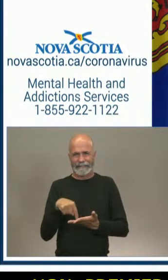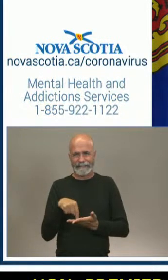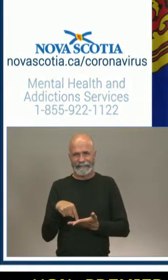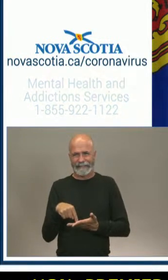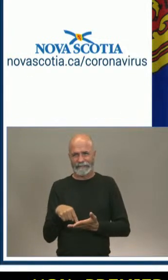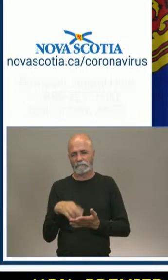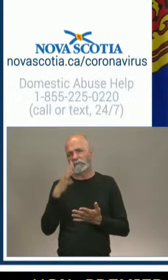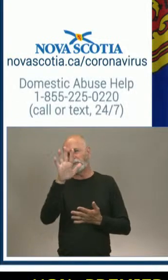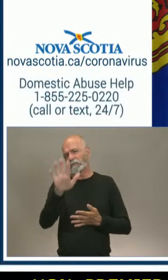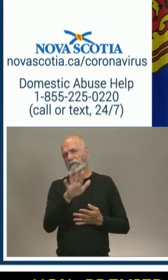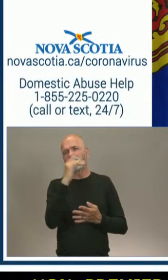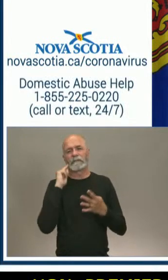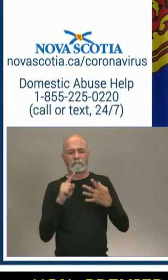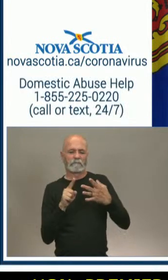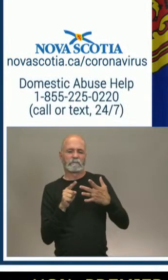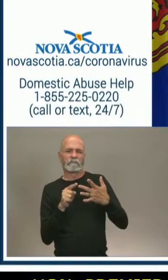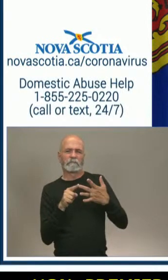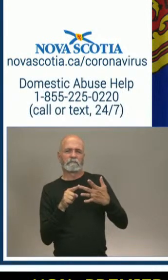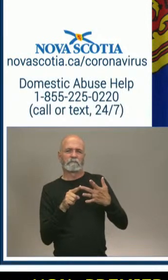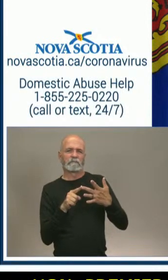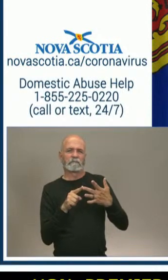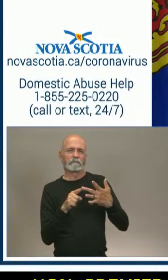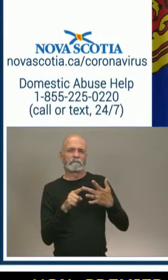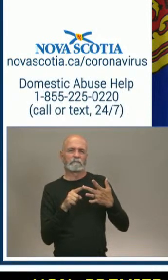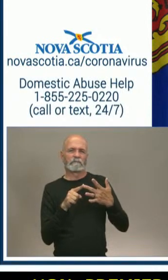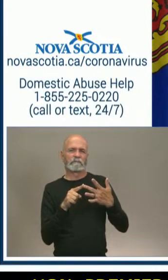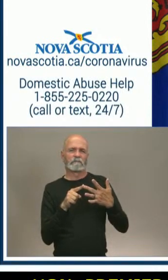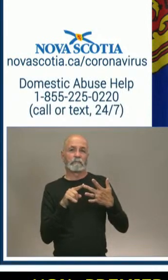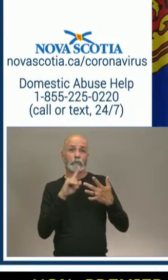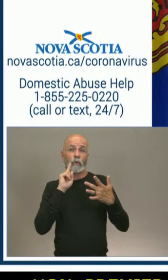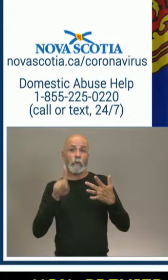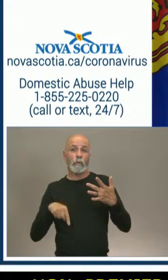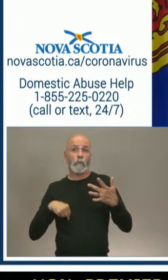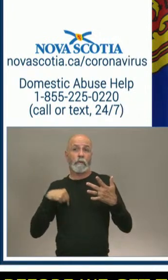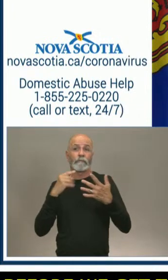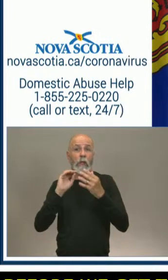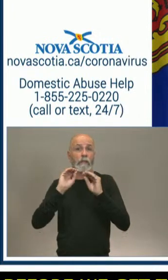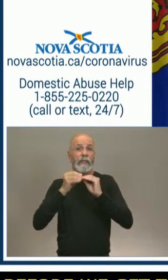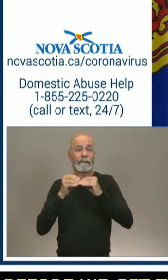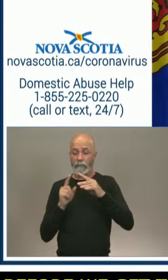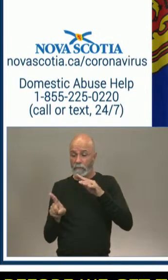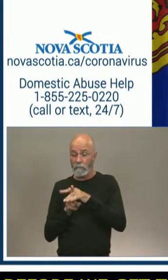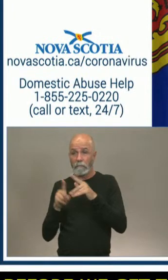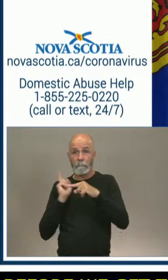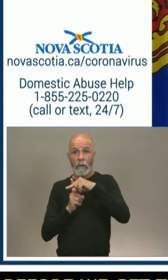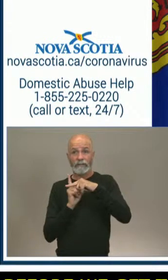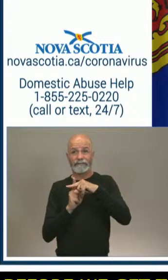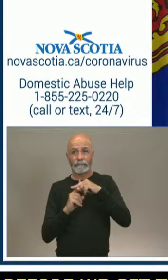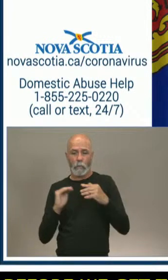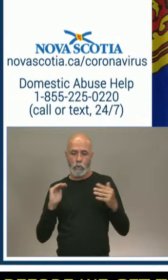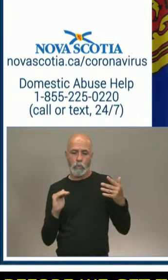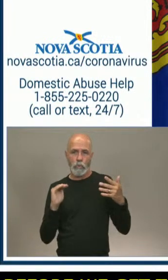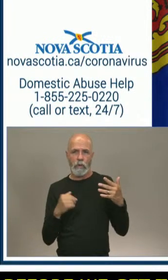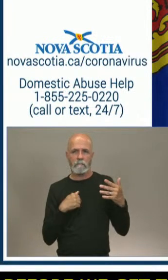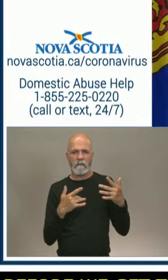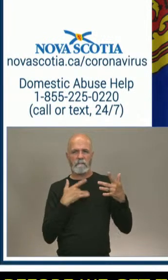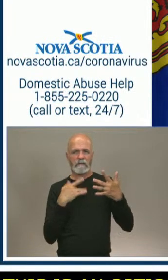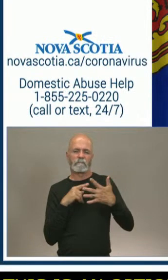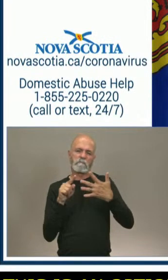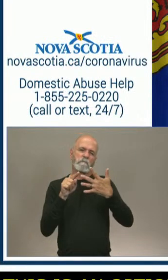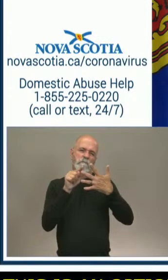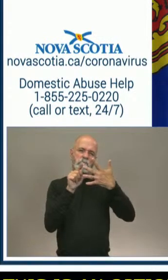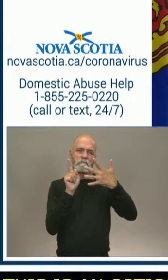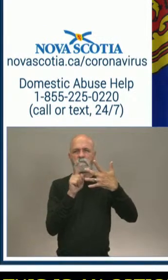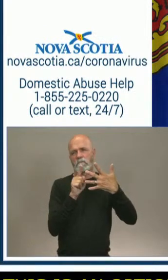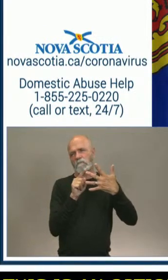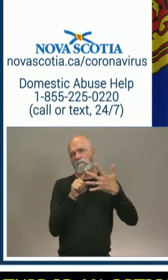3. So far, our case numbers are looking good, so that we should be able to get to phase 3 around the proposed